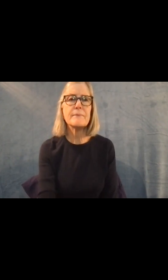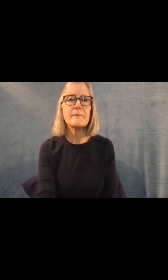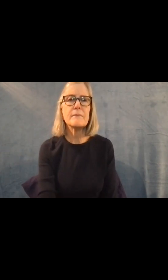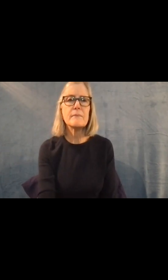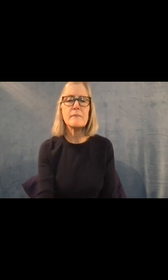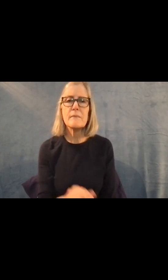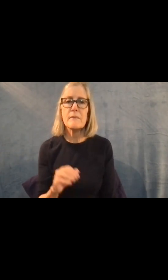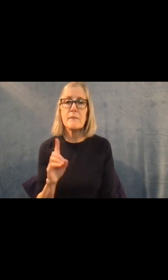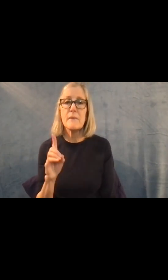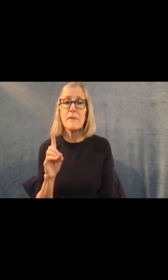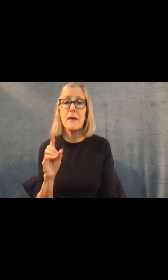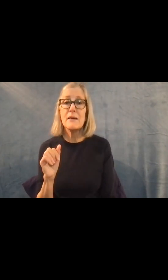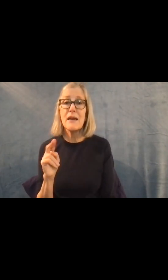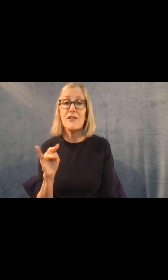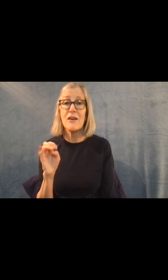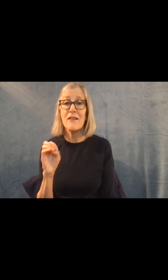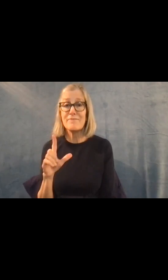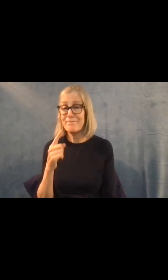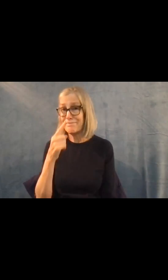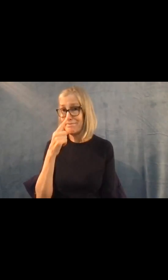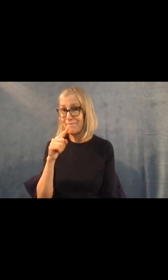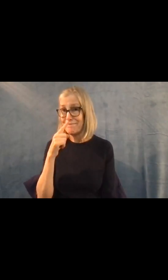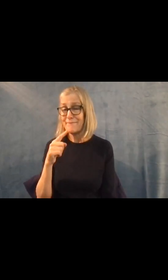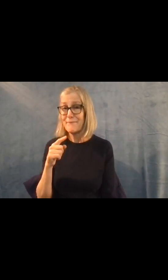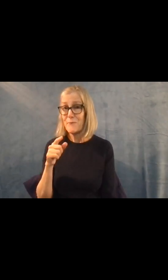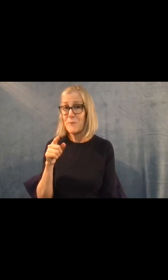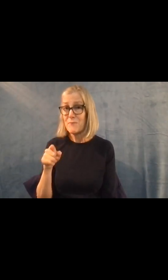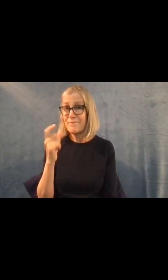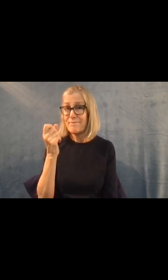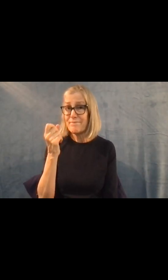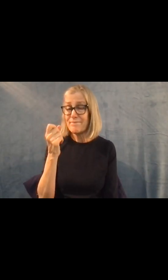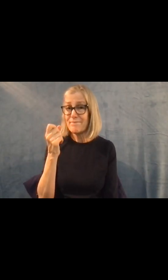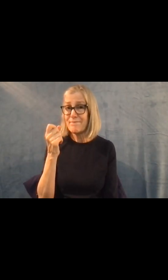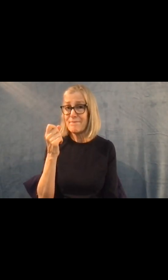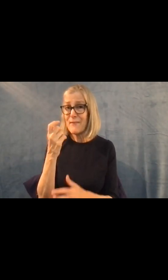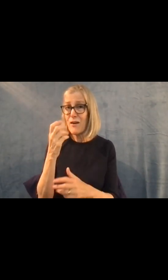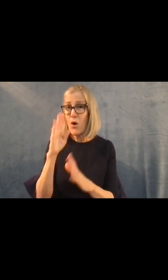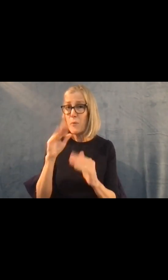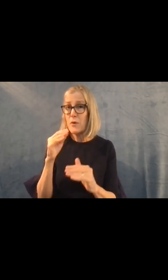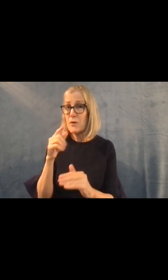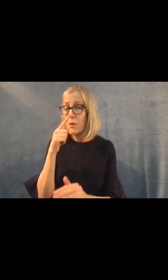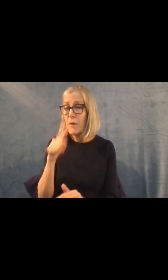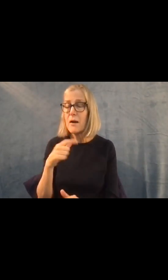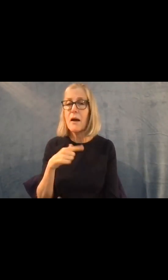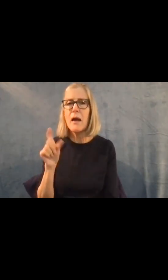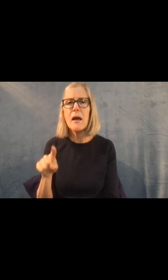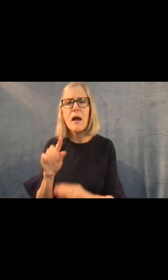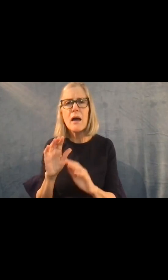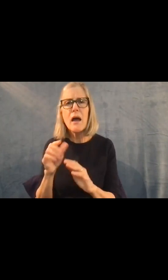Daniel, I don't mean to put you on the spot. Do you have any sense of how that's done, the coordination?